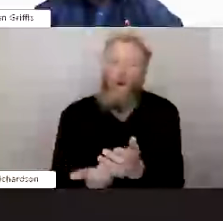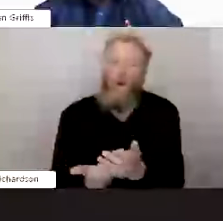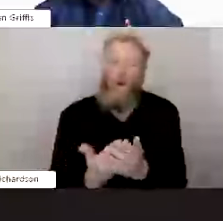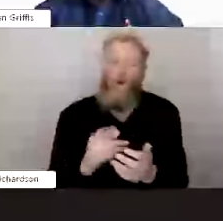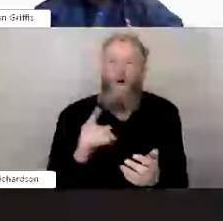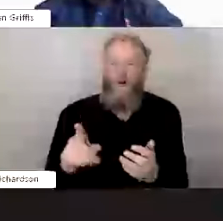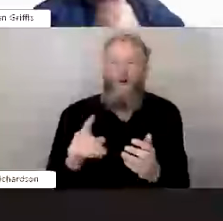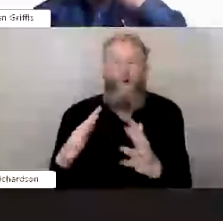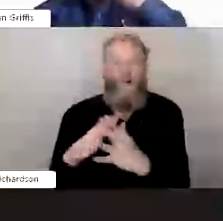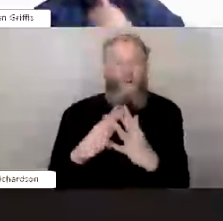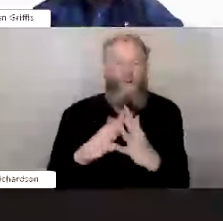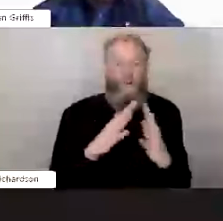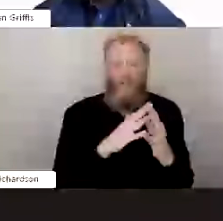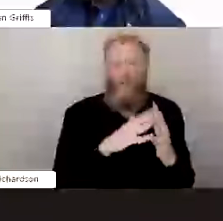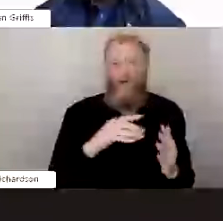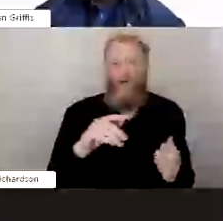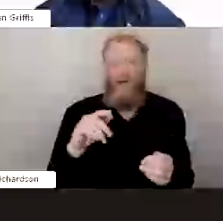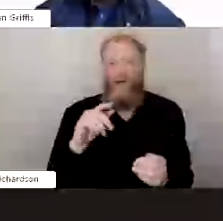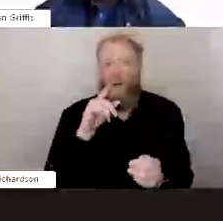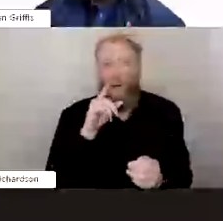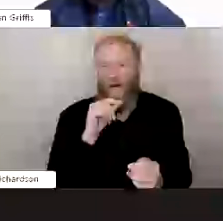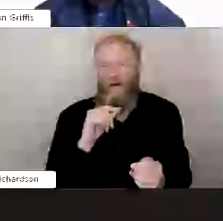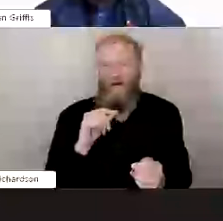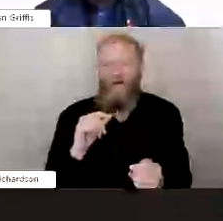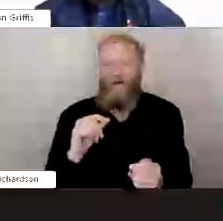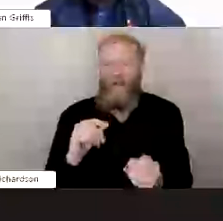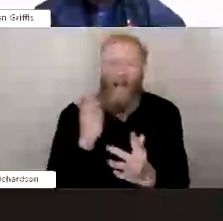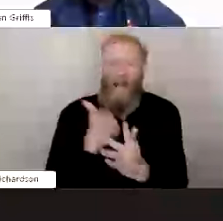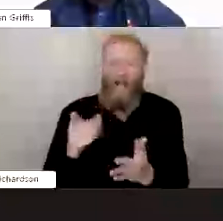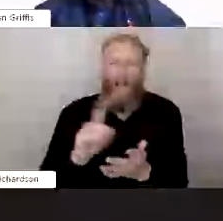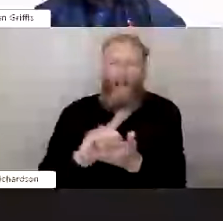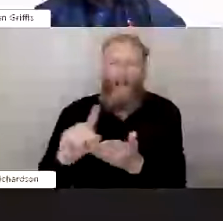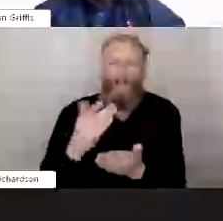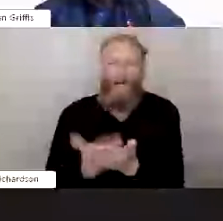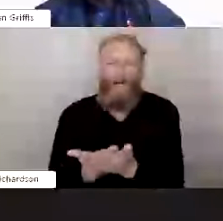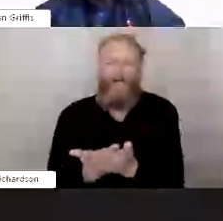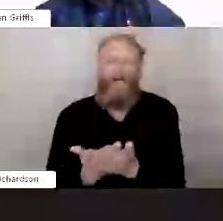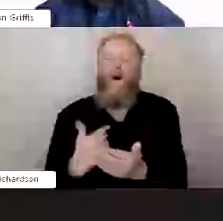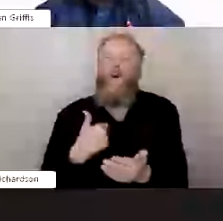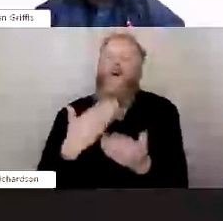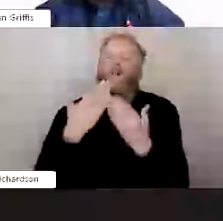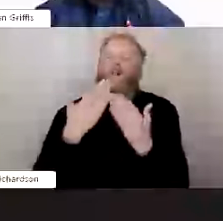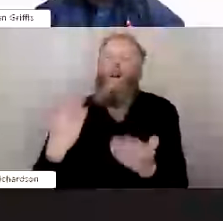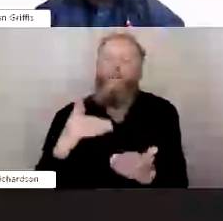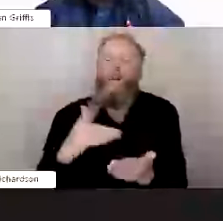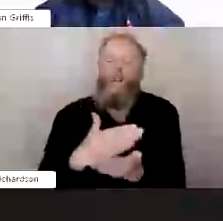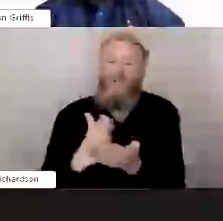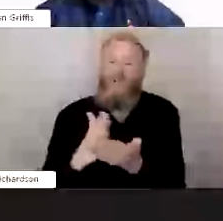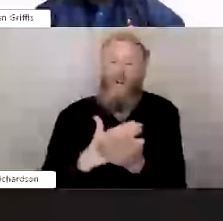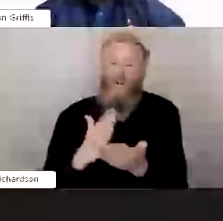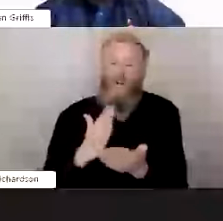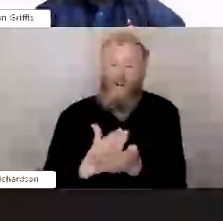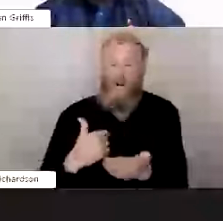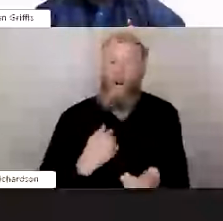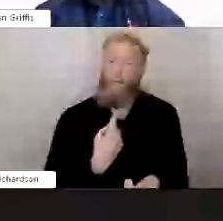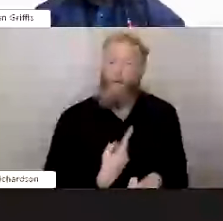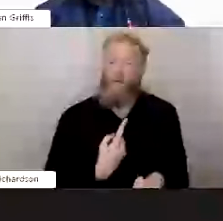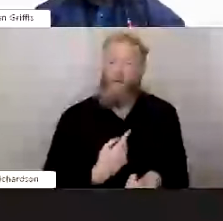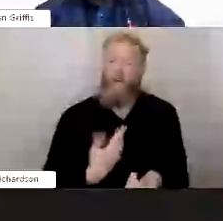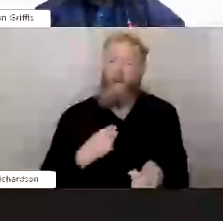can access this later on. But I just want to thank you so much for sharing. I think I personally have learned so